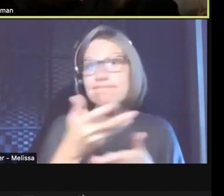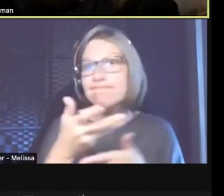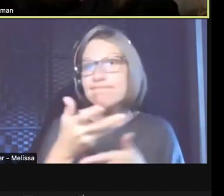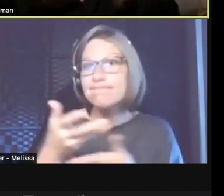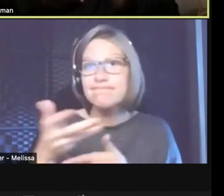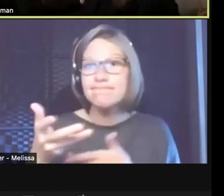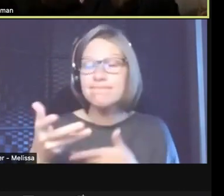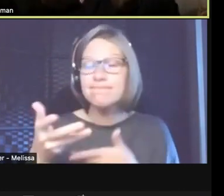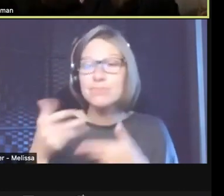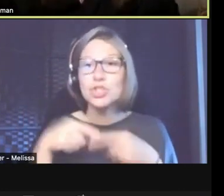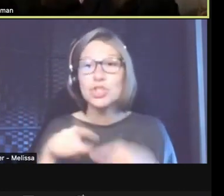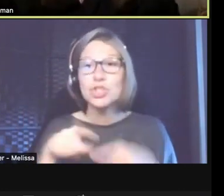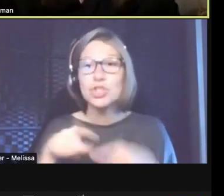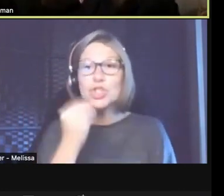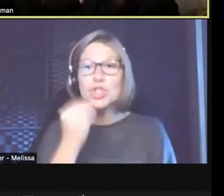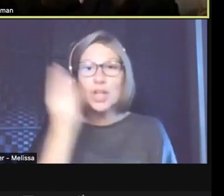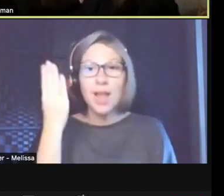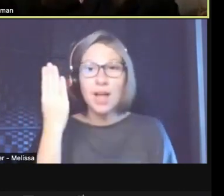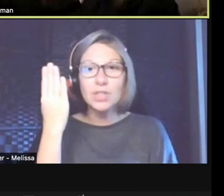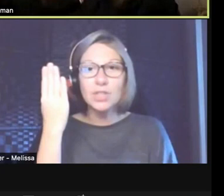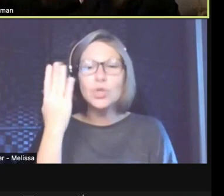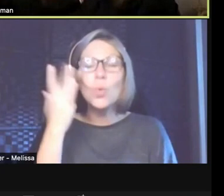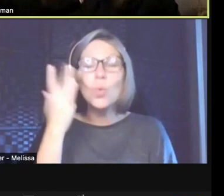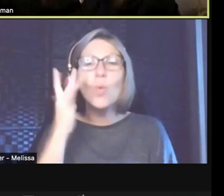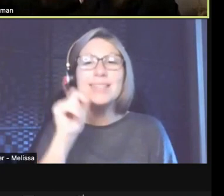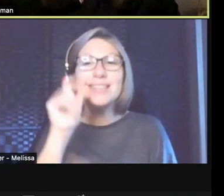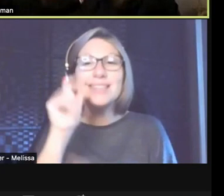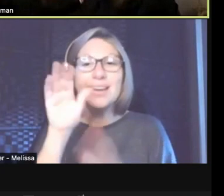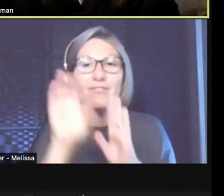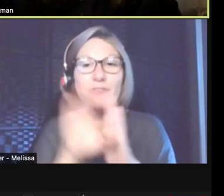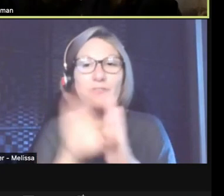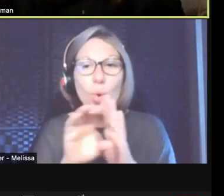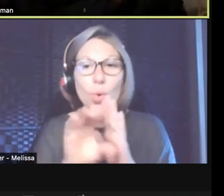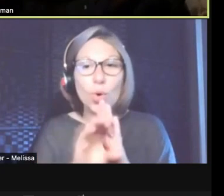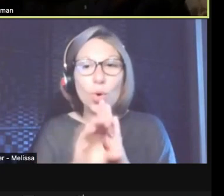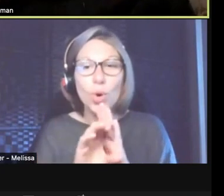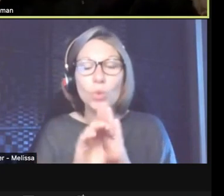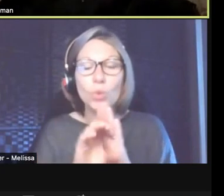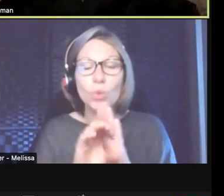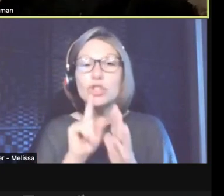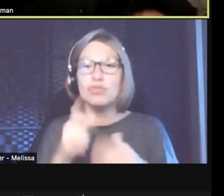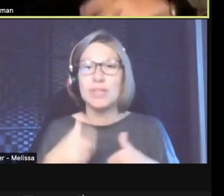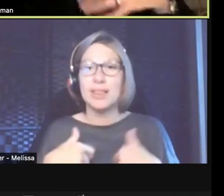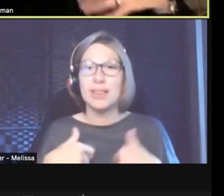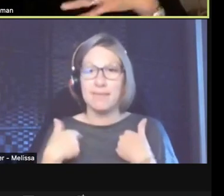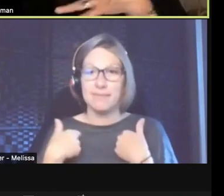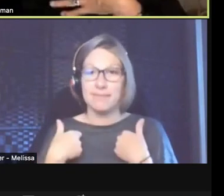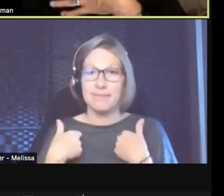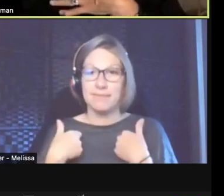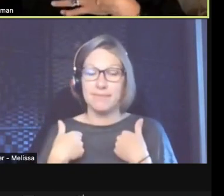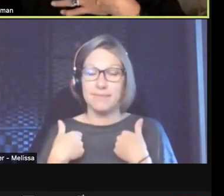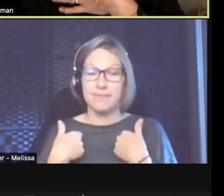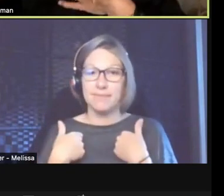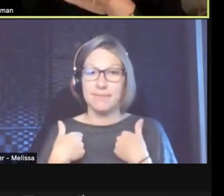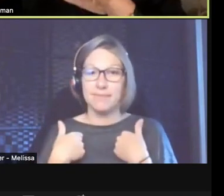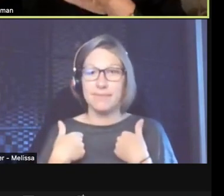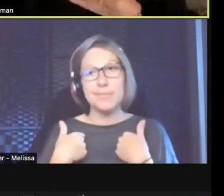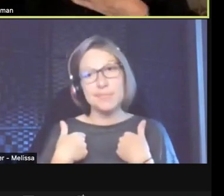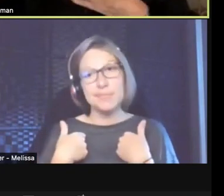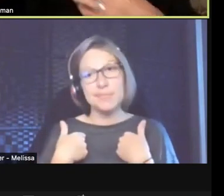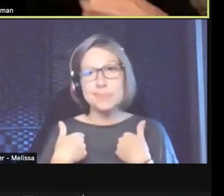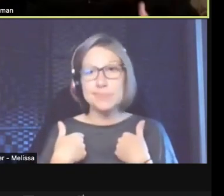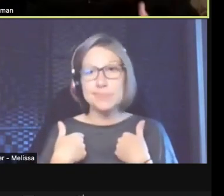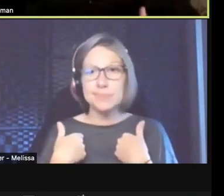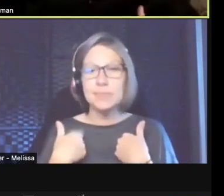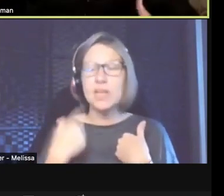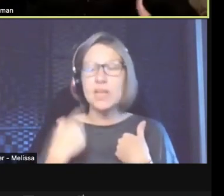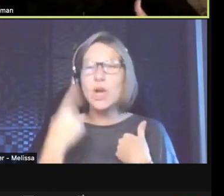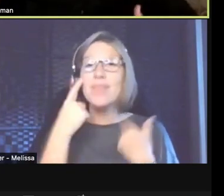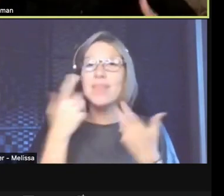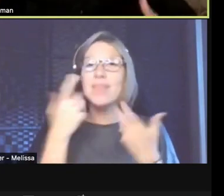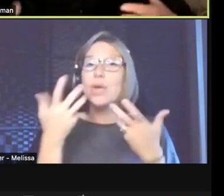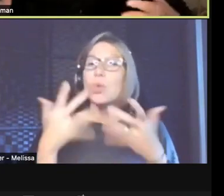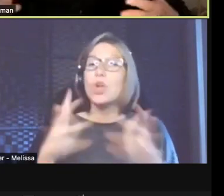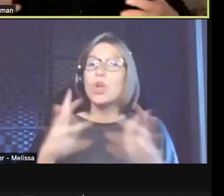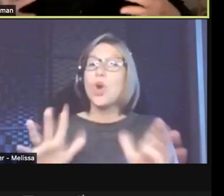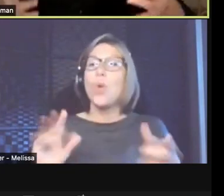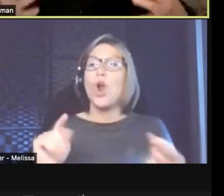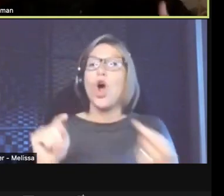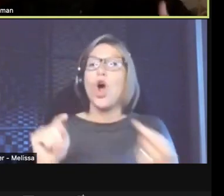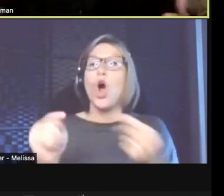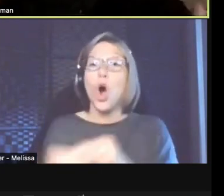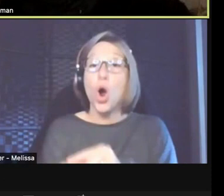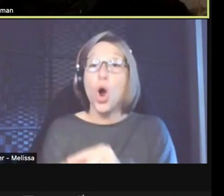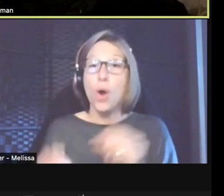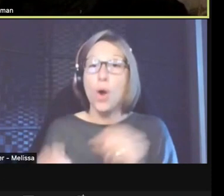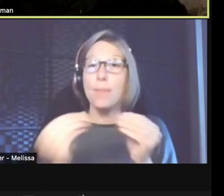because it's not a photograph, it's real life. So I think we just don't want to do more harm